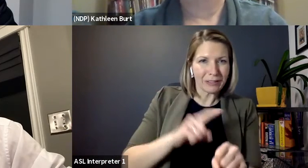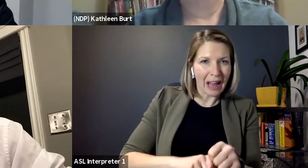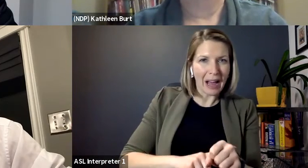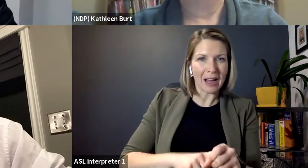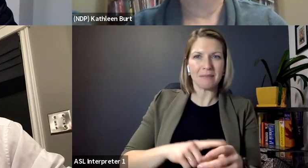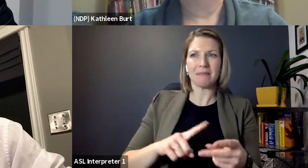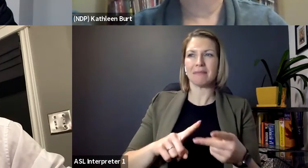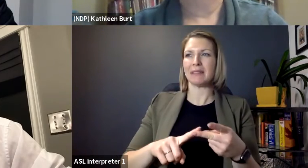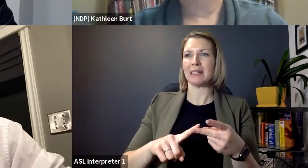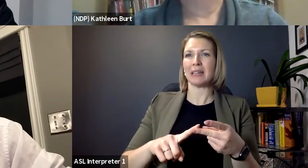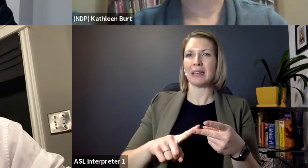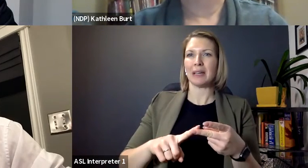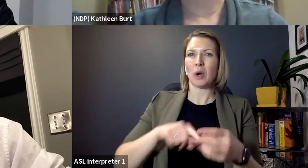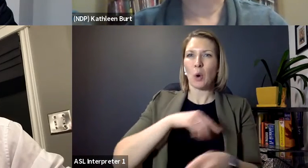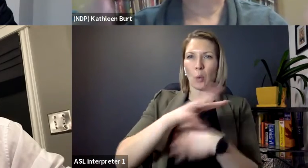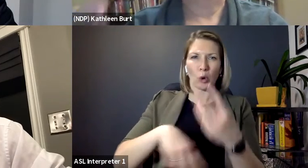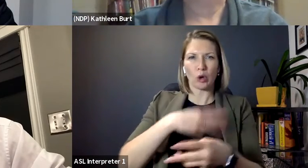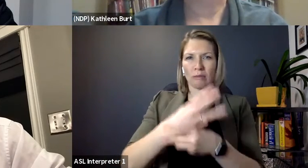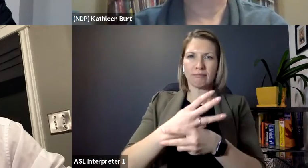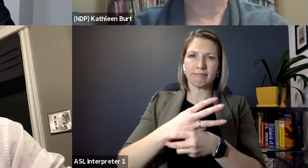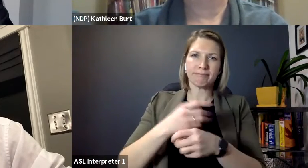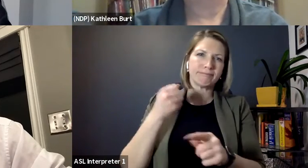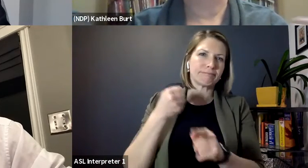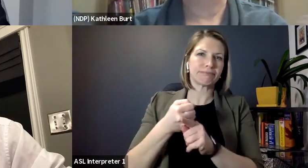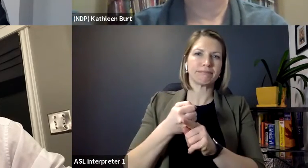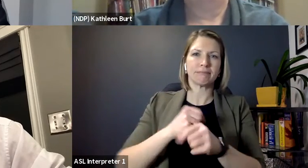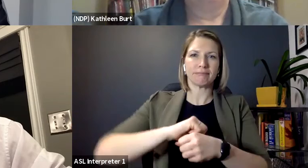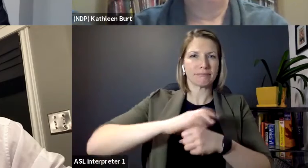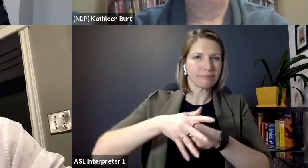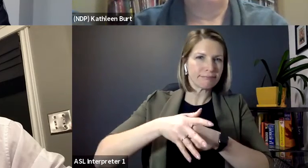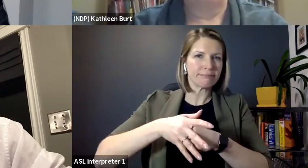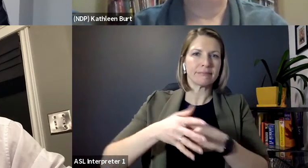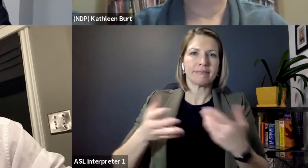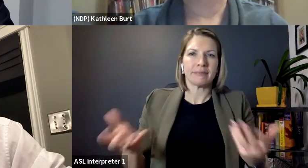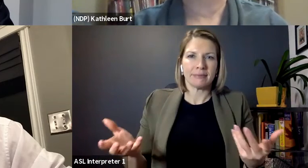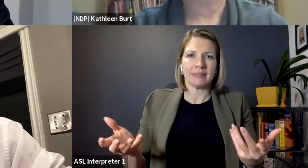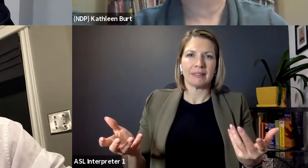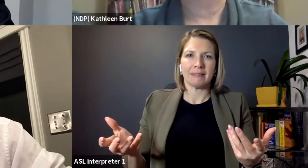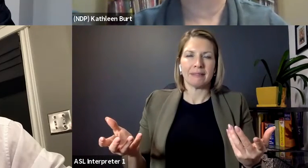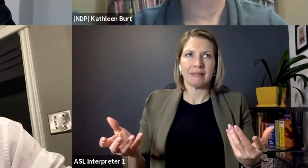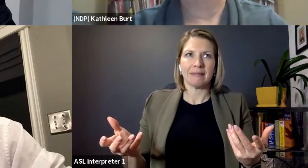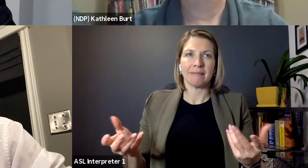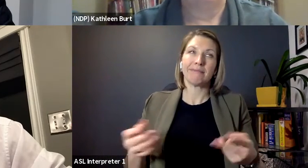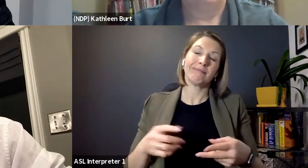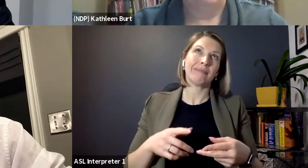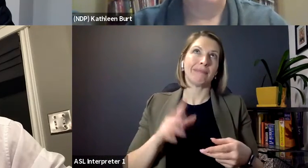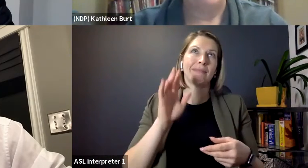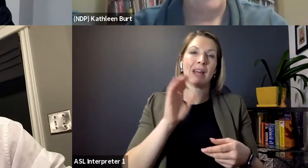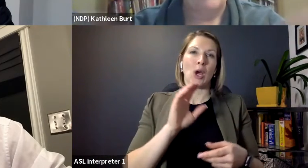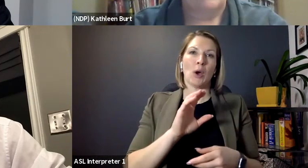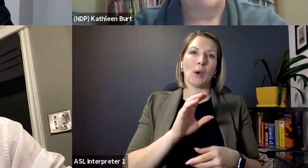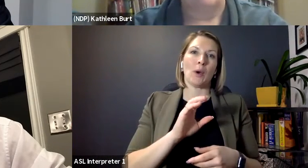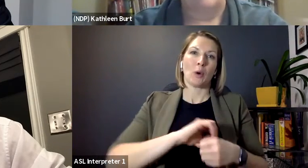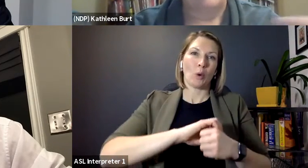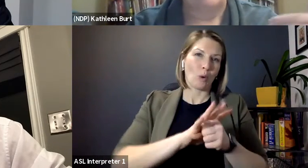of a pandemic, and so on. Well, I guess the pandemic thing can't, that's not going to make much difference because we know